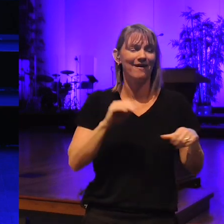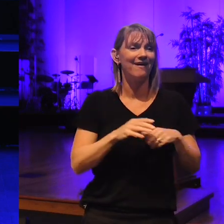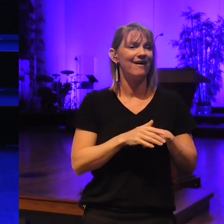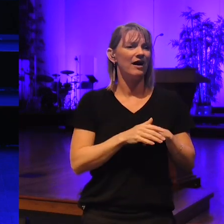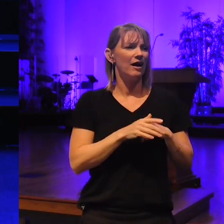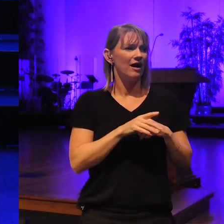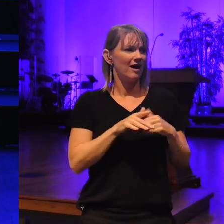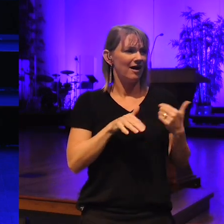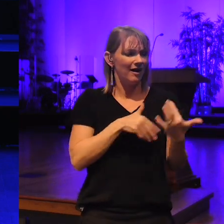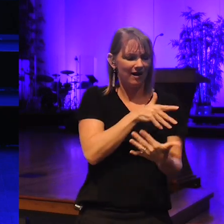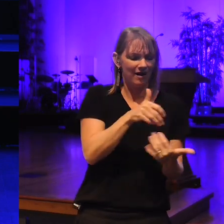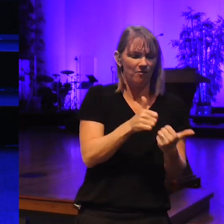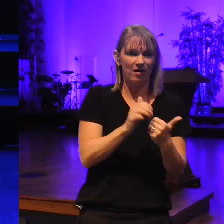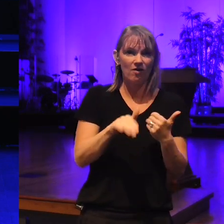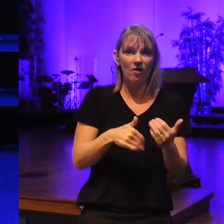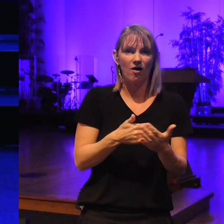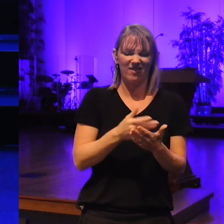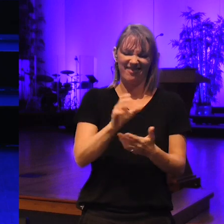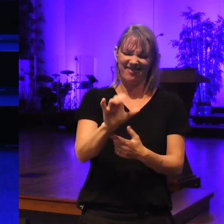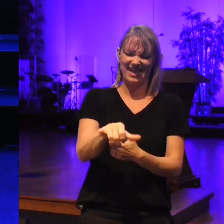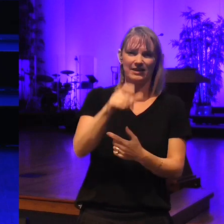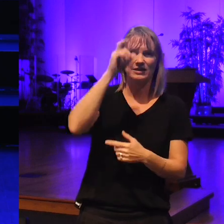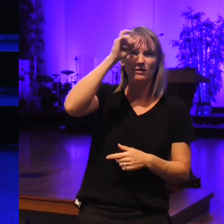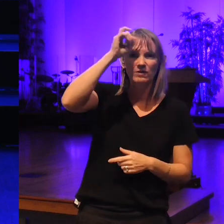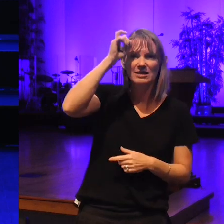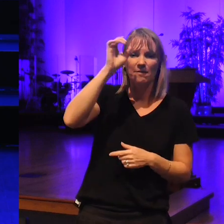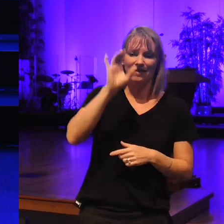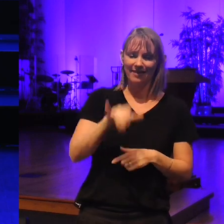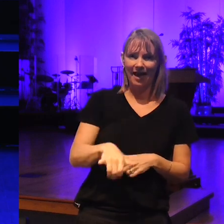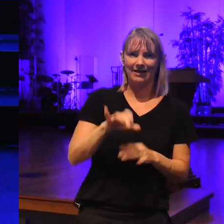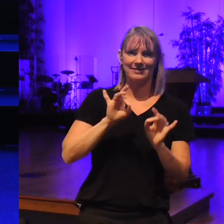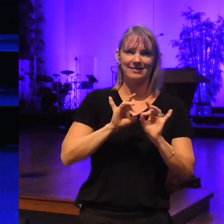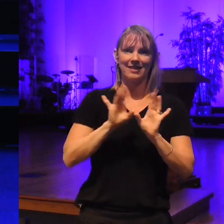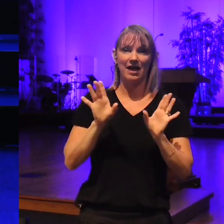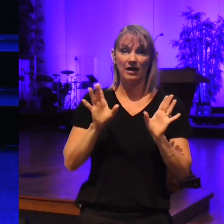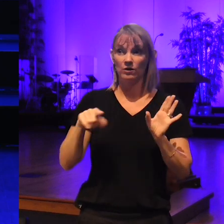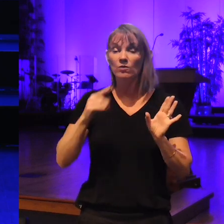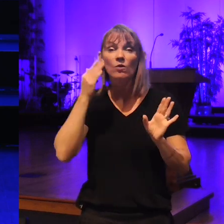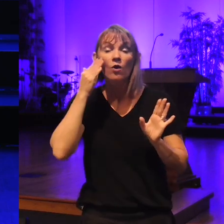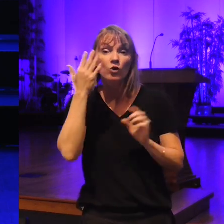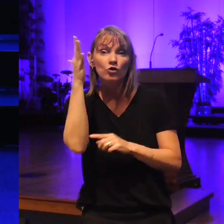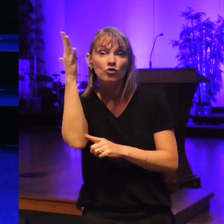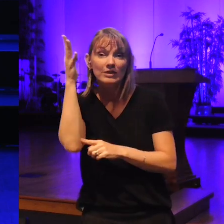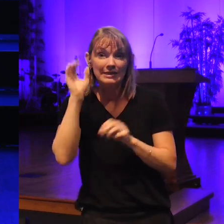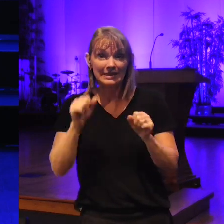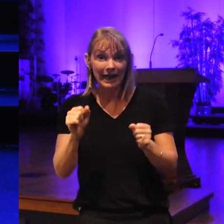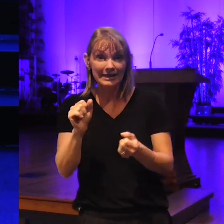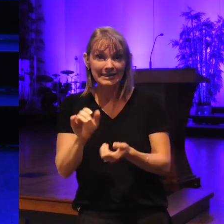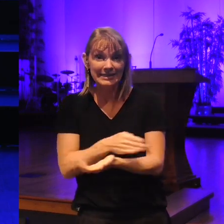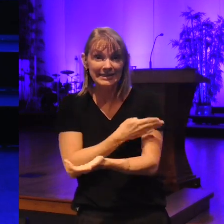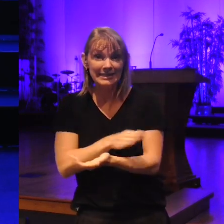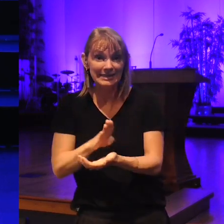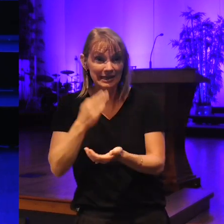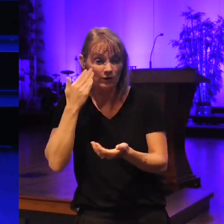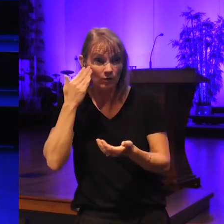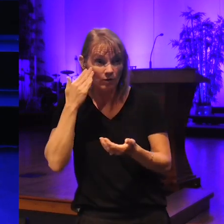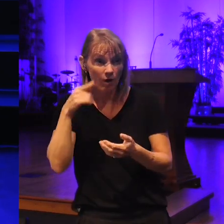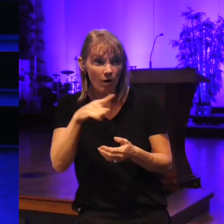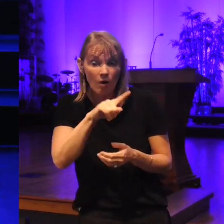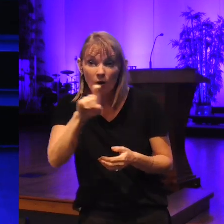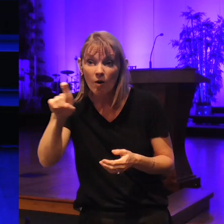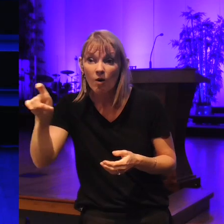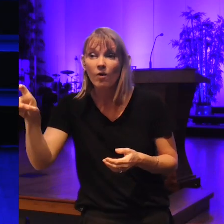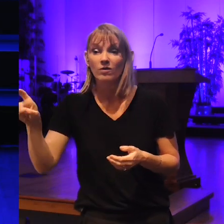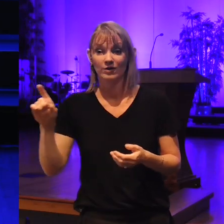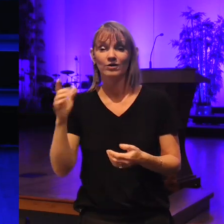Being with them all is wisdom and light. Do you know that trees can sing? Trees